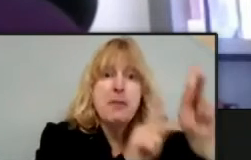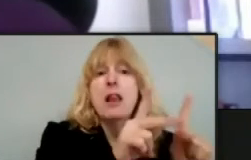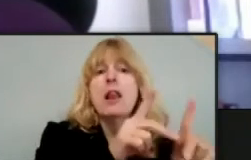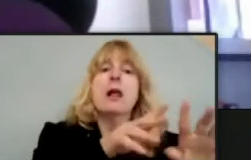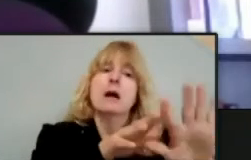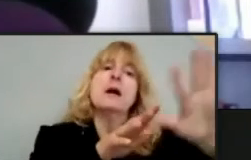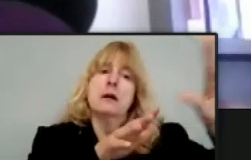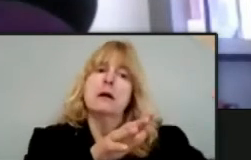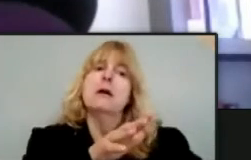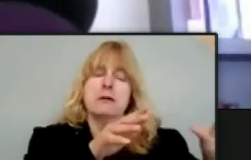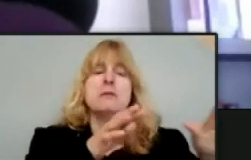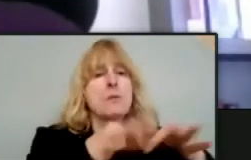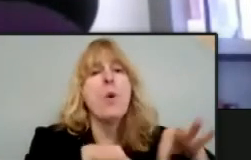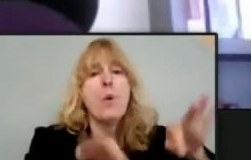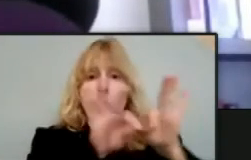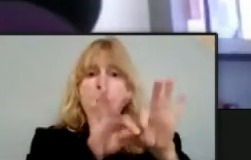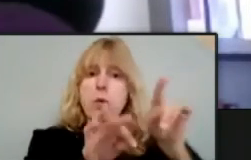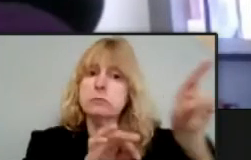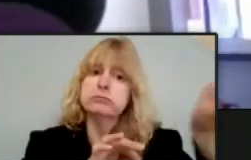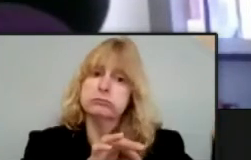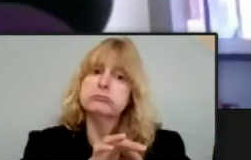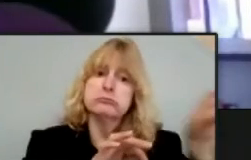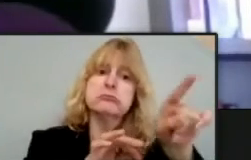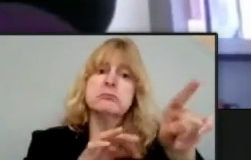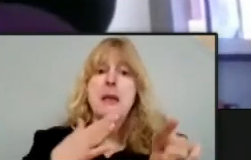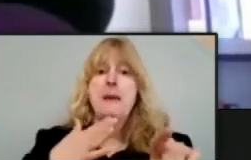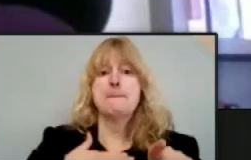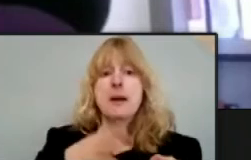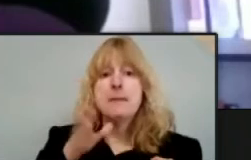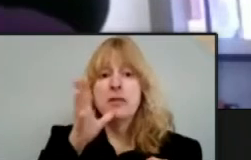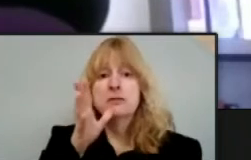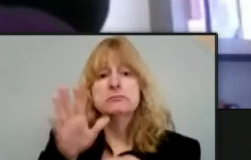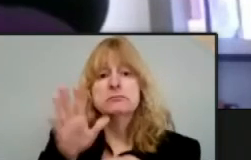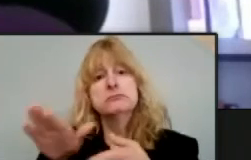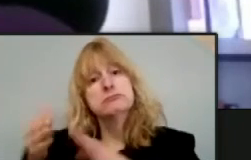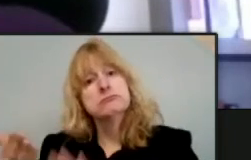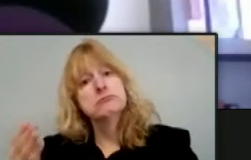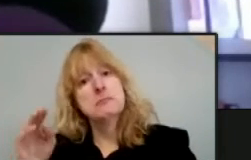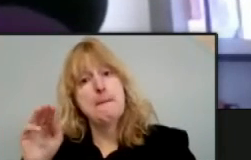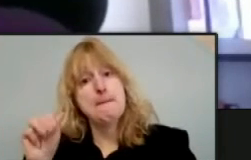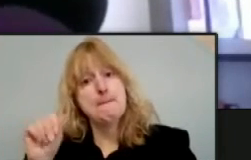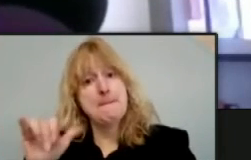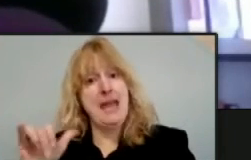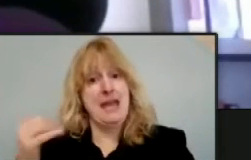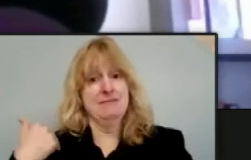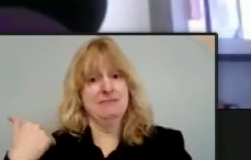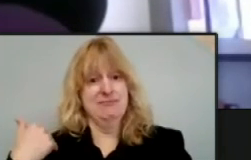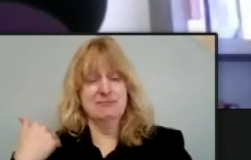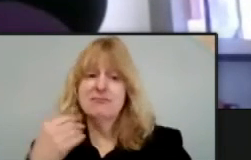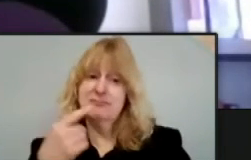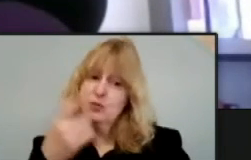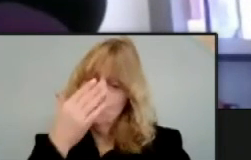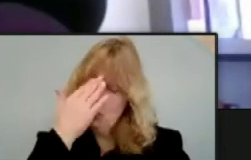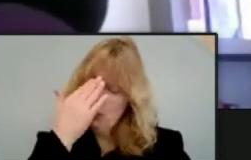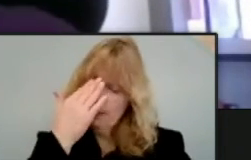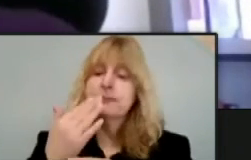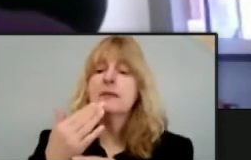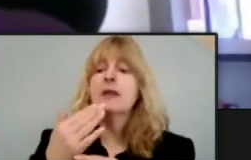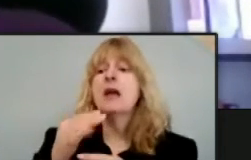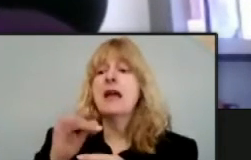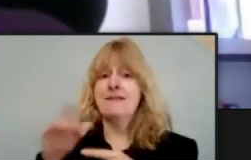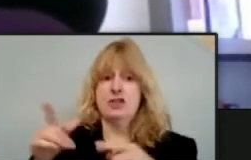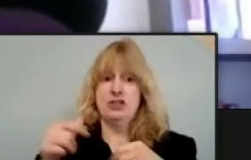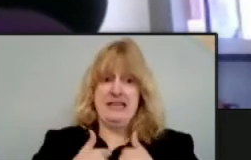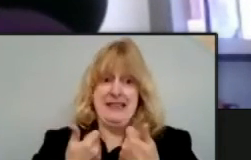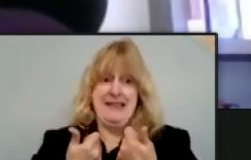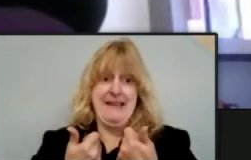effective. My mother, who passed in May, as you know, if she were here now, she lived at home. She had